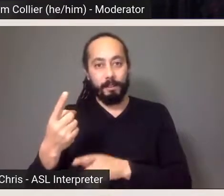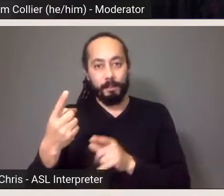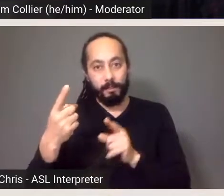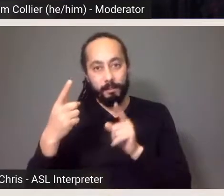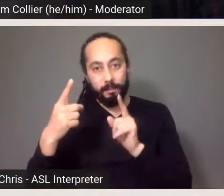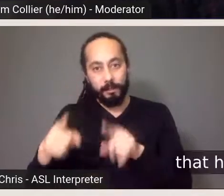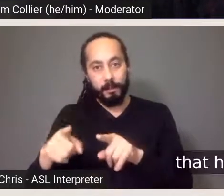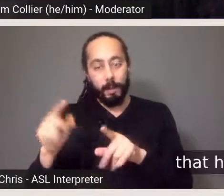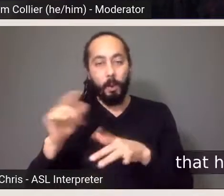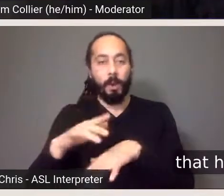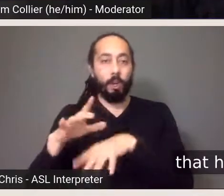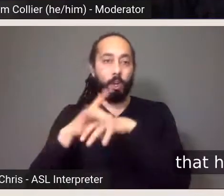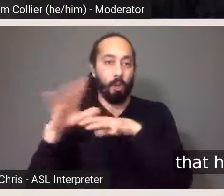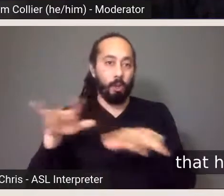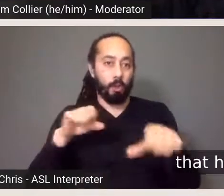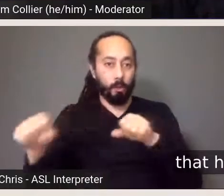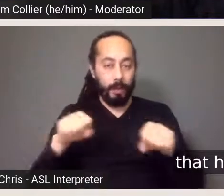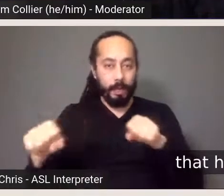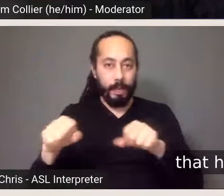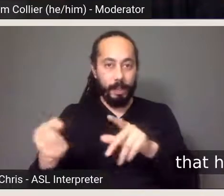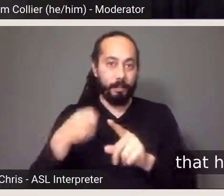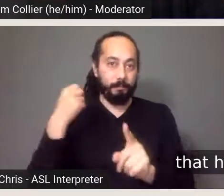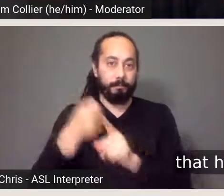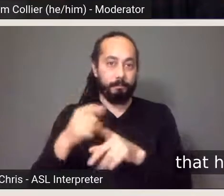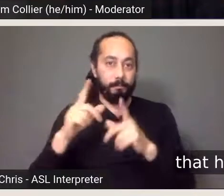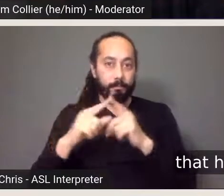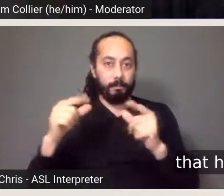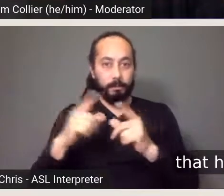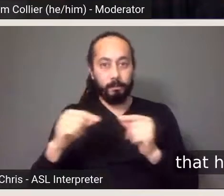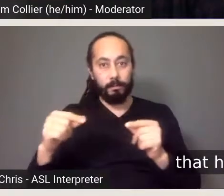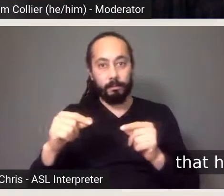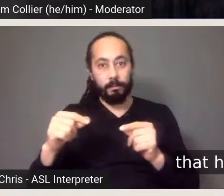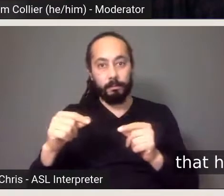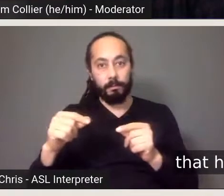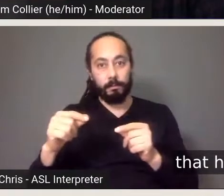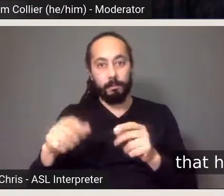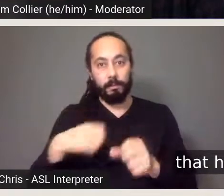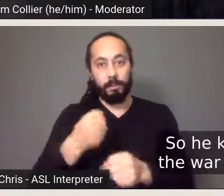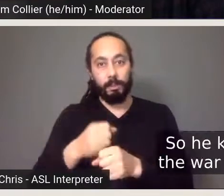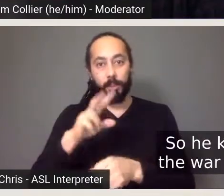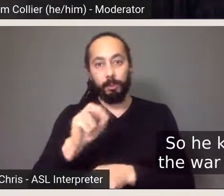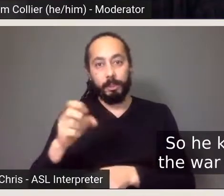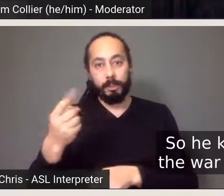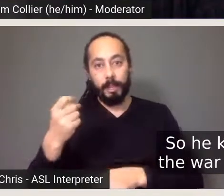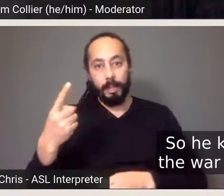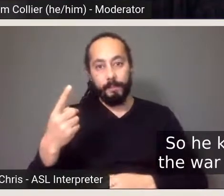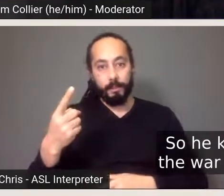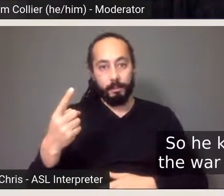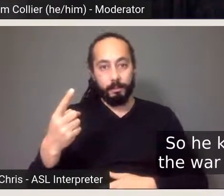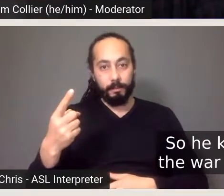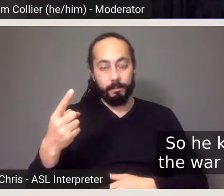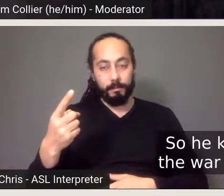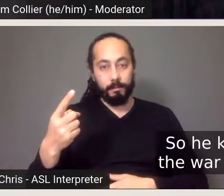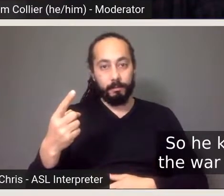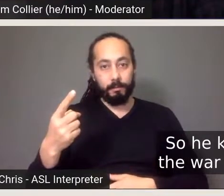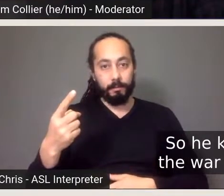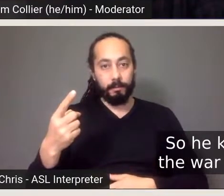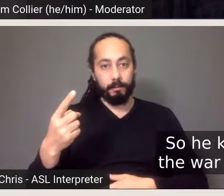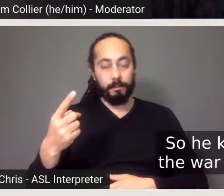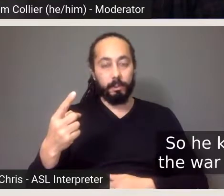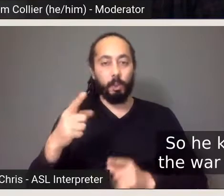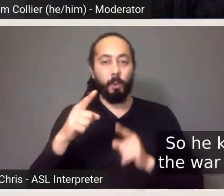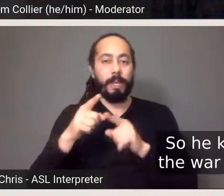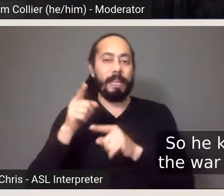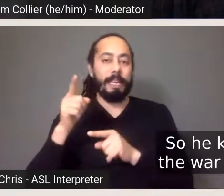Tohoku earthquake that hit Japan in 2011. So he kind of juxtaposed